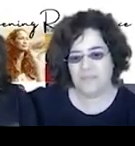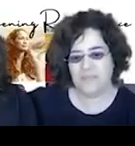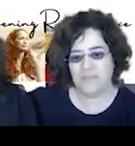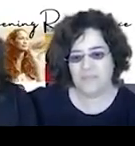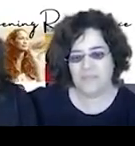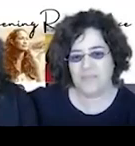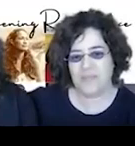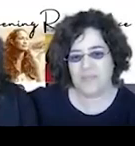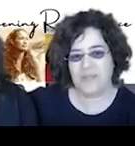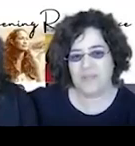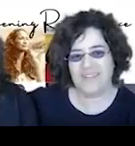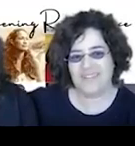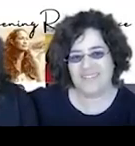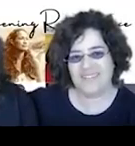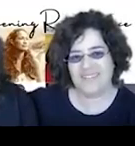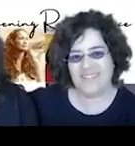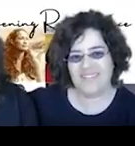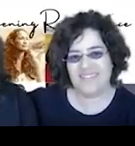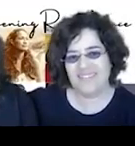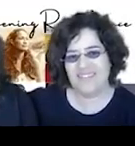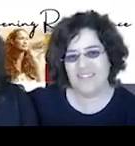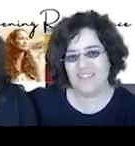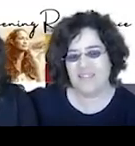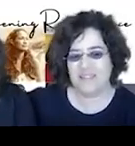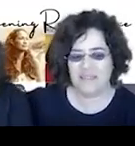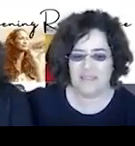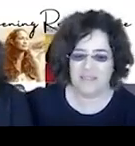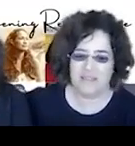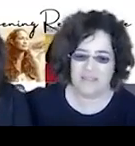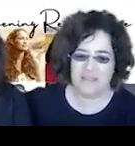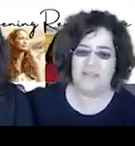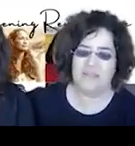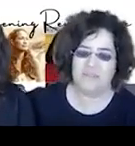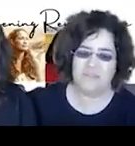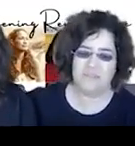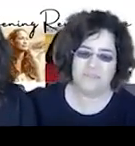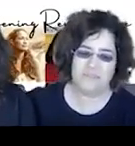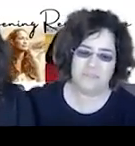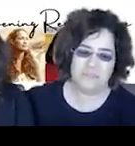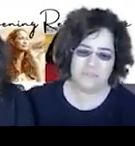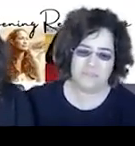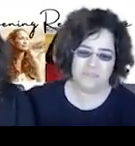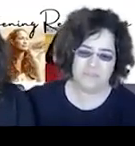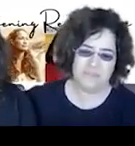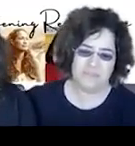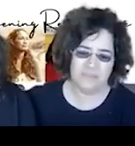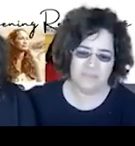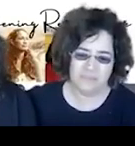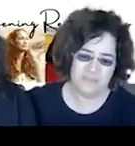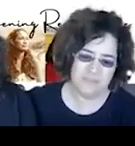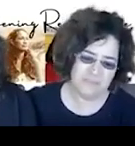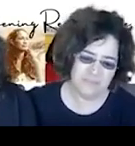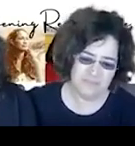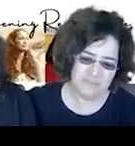Brian is good. And Isabel Casillas Sanchez is one of those people.